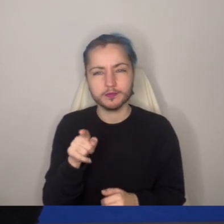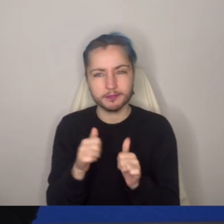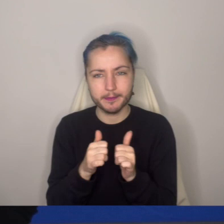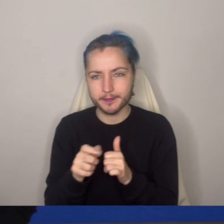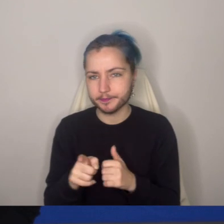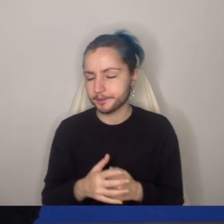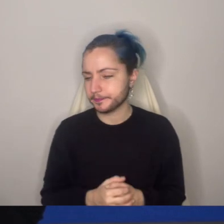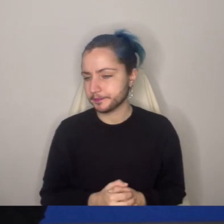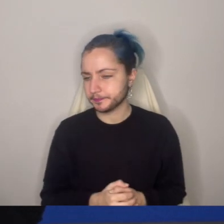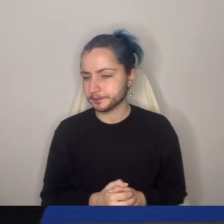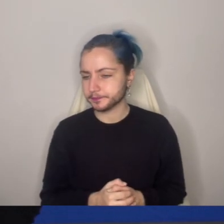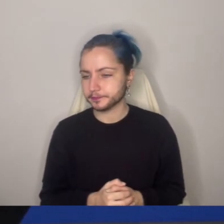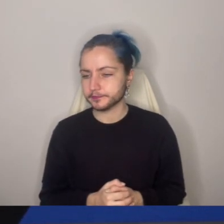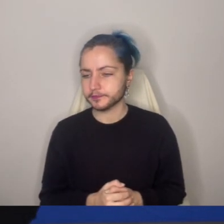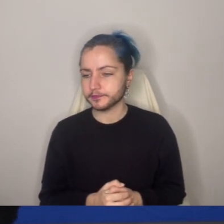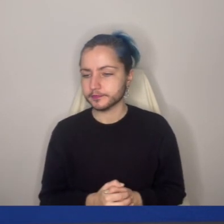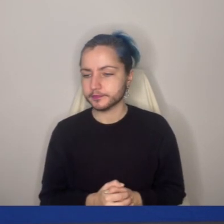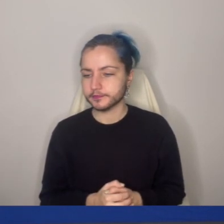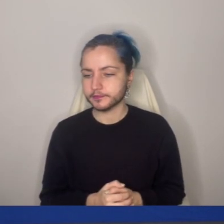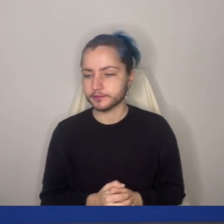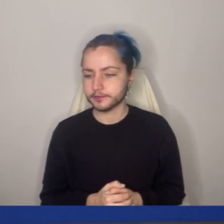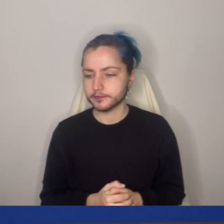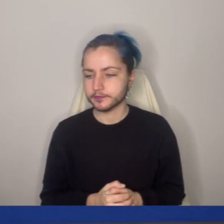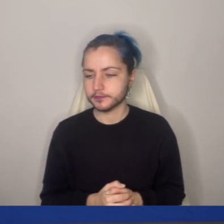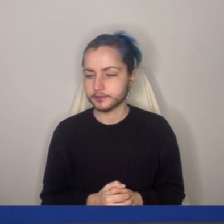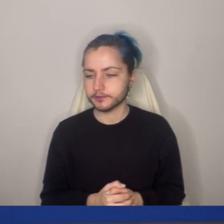here and kind of do a larger